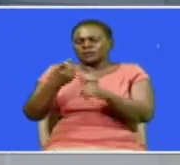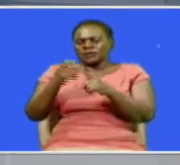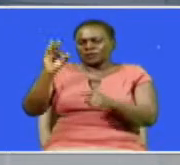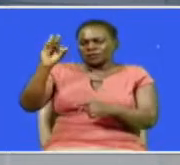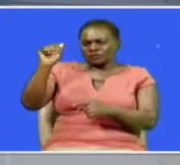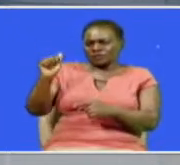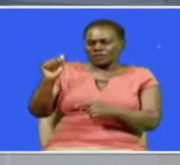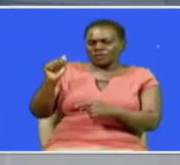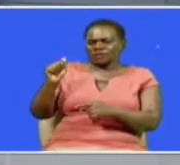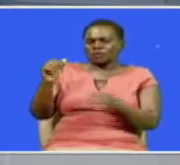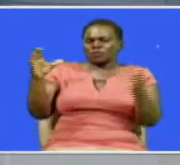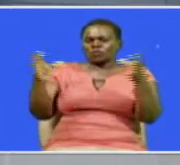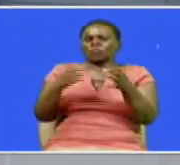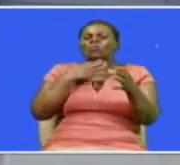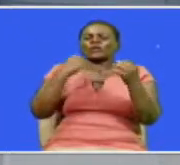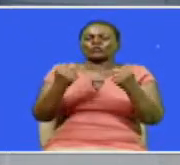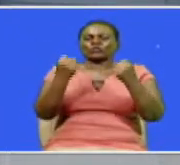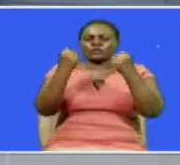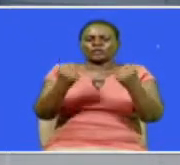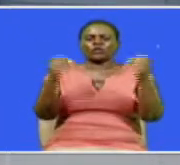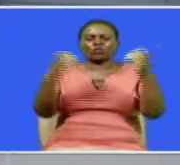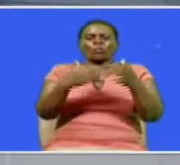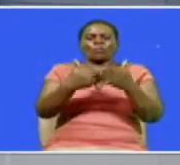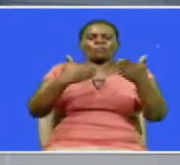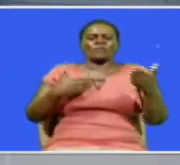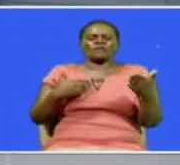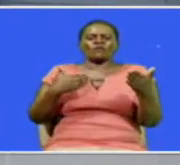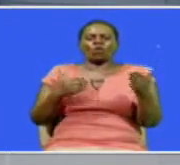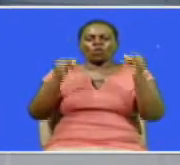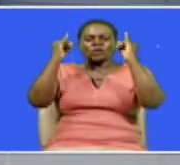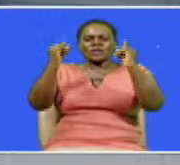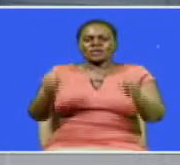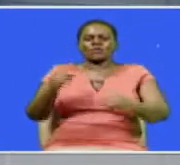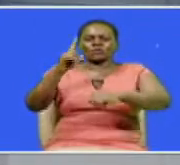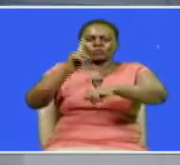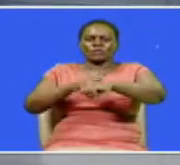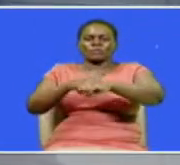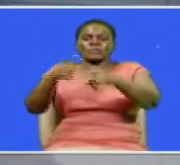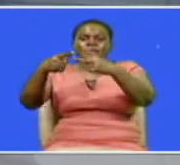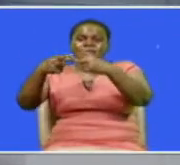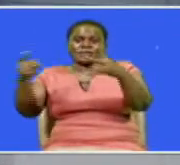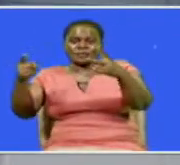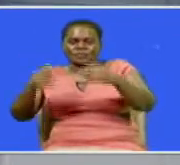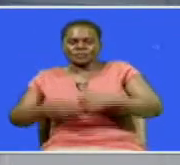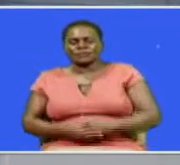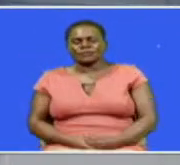FC. Now the side is trying to strengthen their squad ahead of the new season's kickoff.